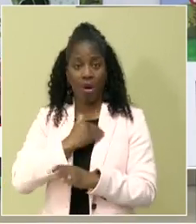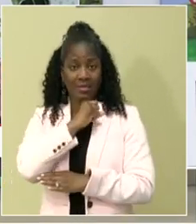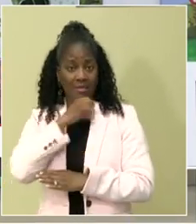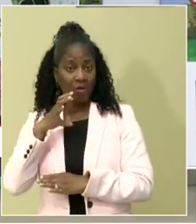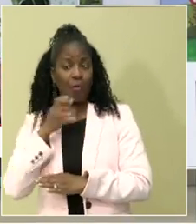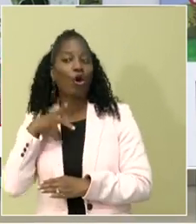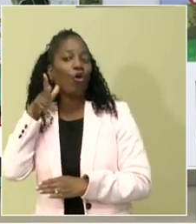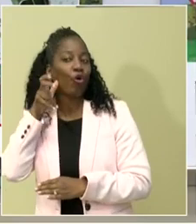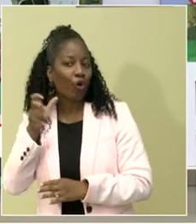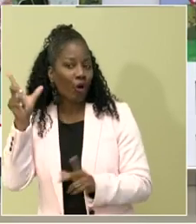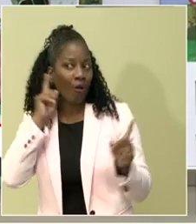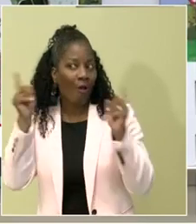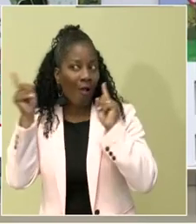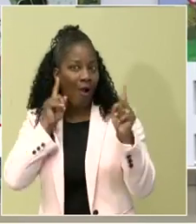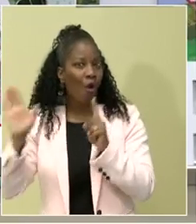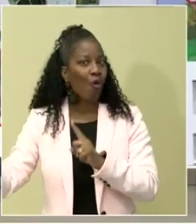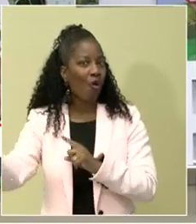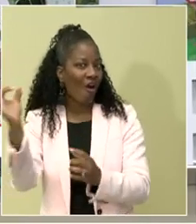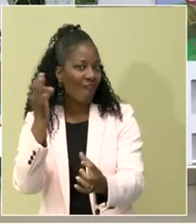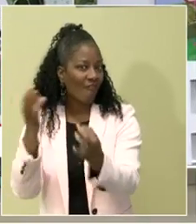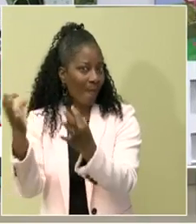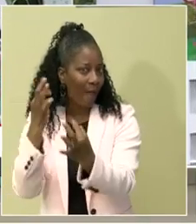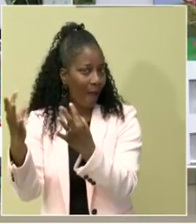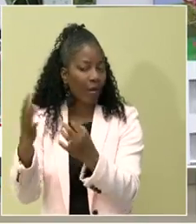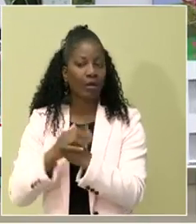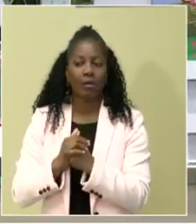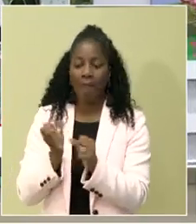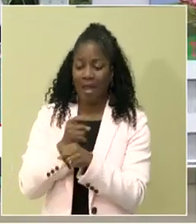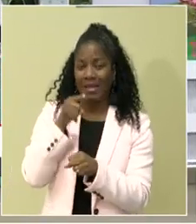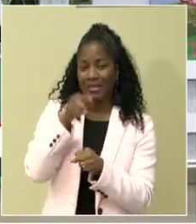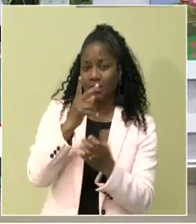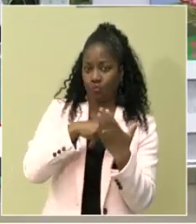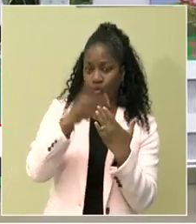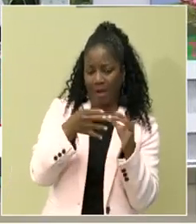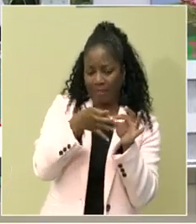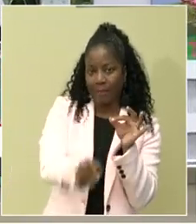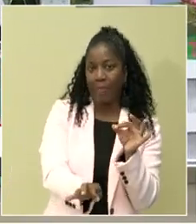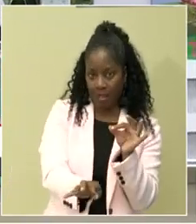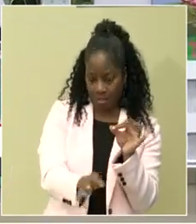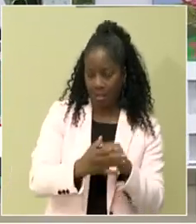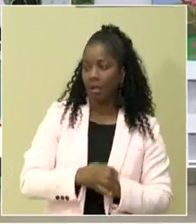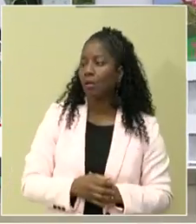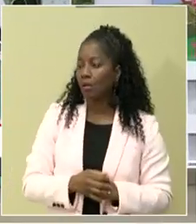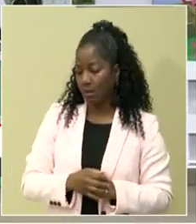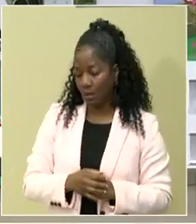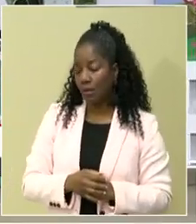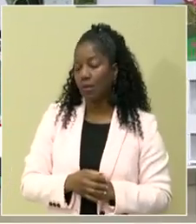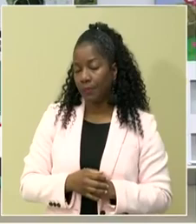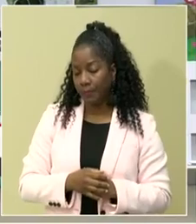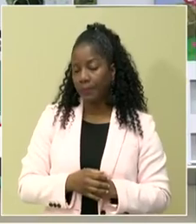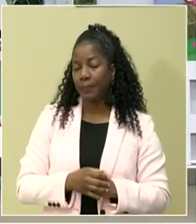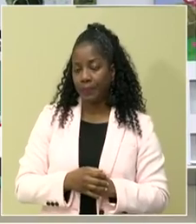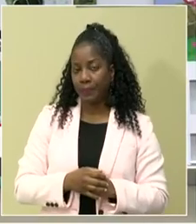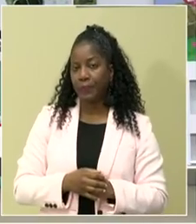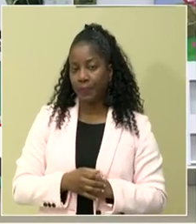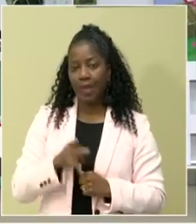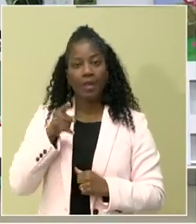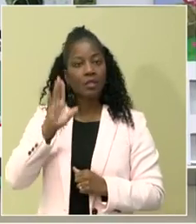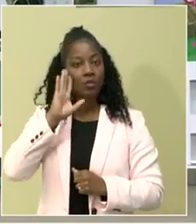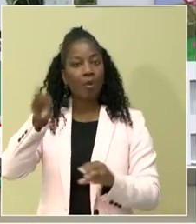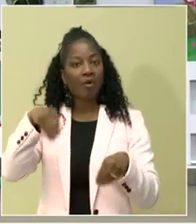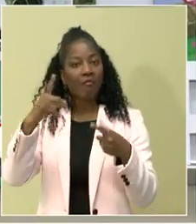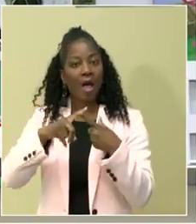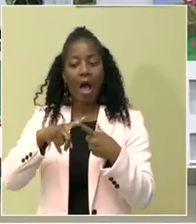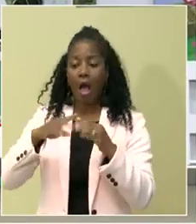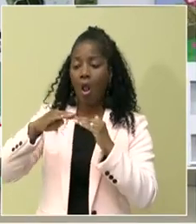your feedback, we're making the program simpler to work with, and this will provide low cost loans